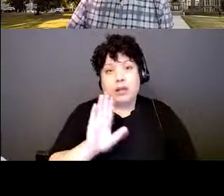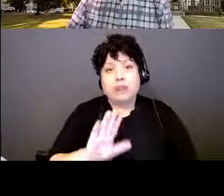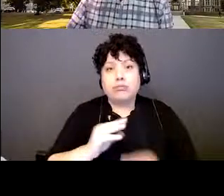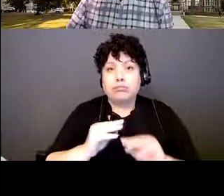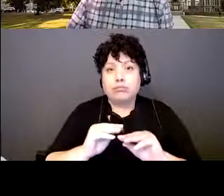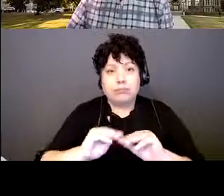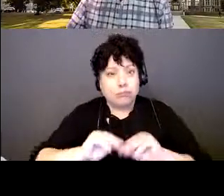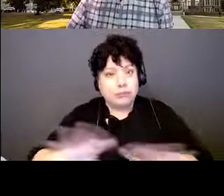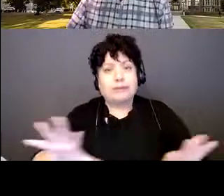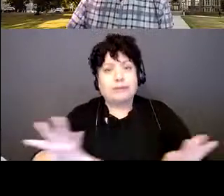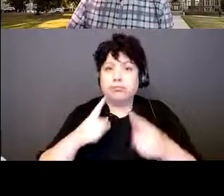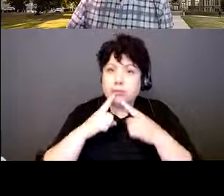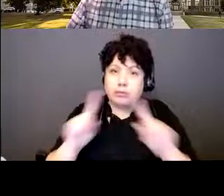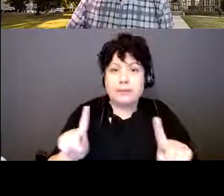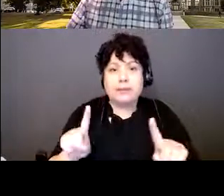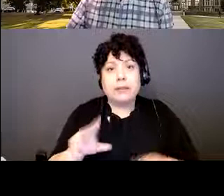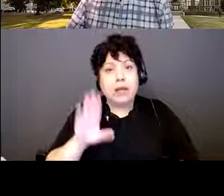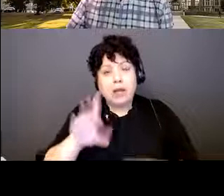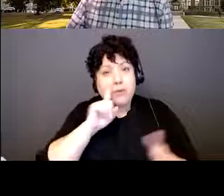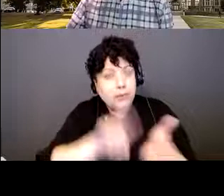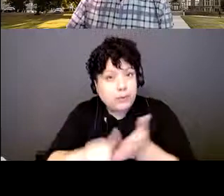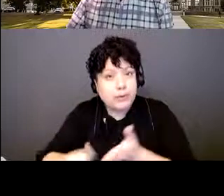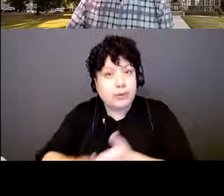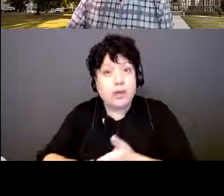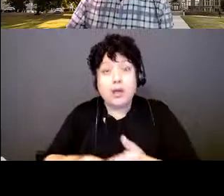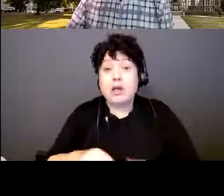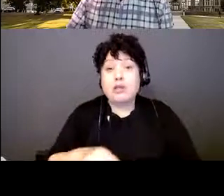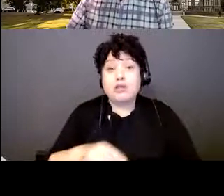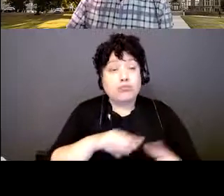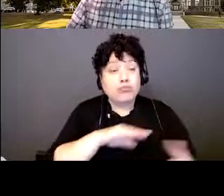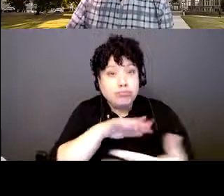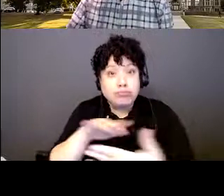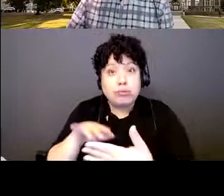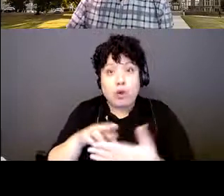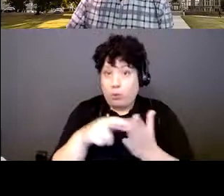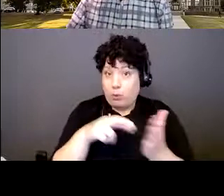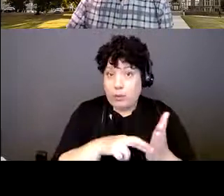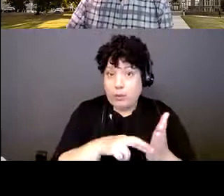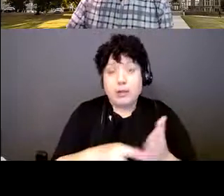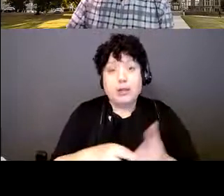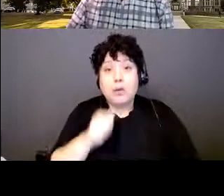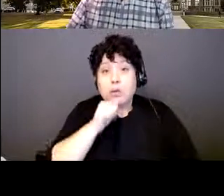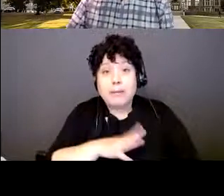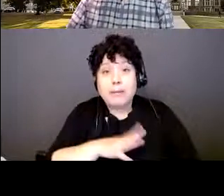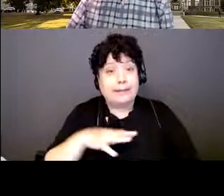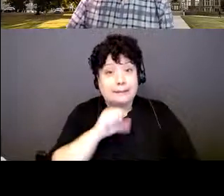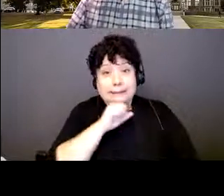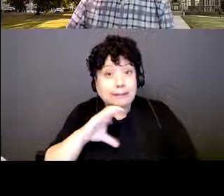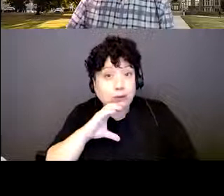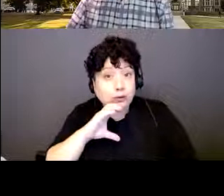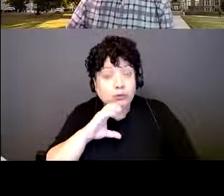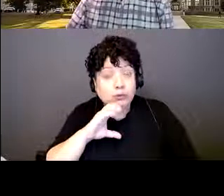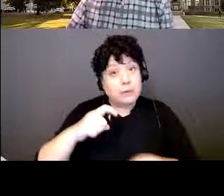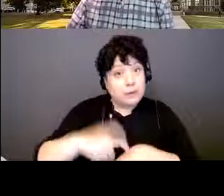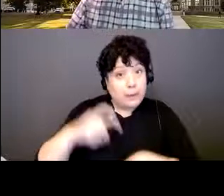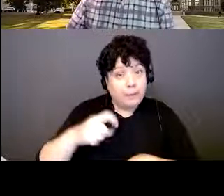that looked into the issue. And the report was really a clear indictment that women in their senior years who experience